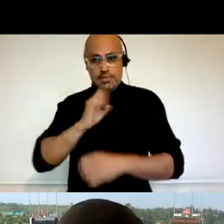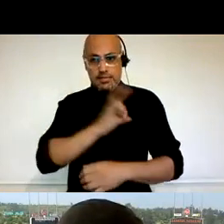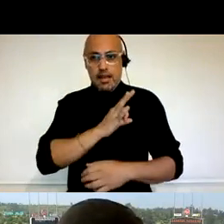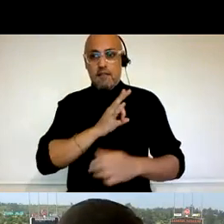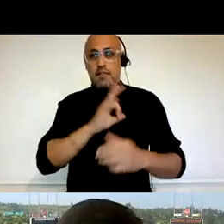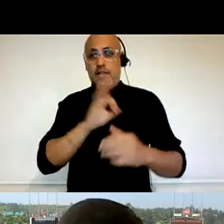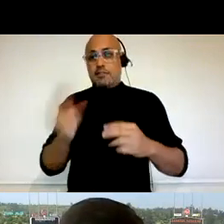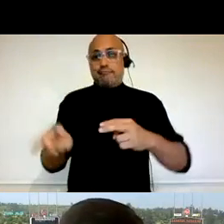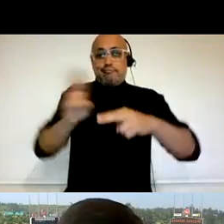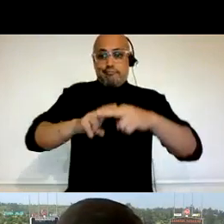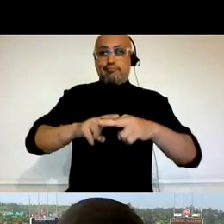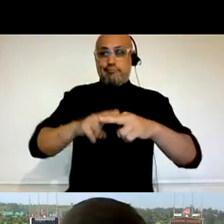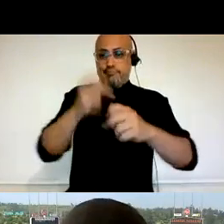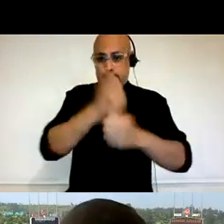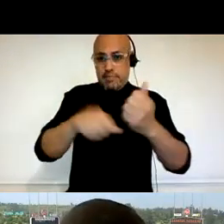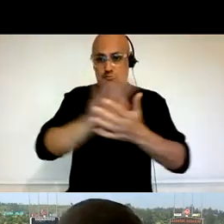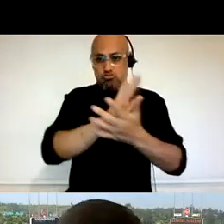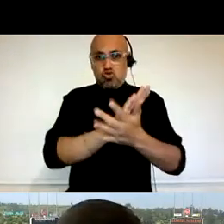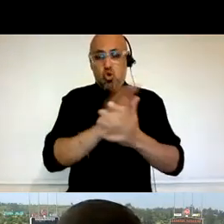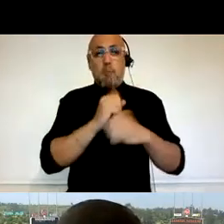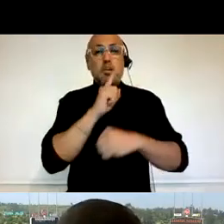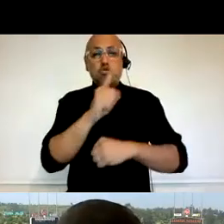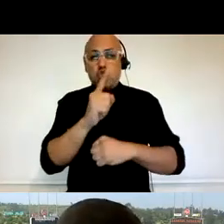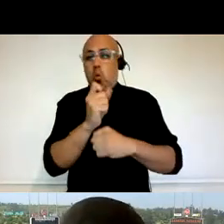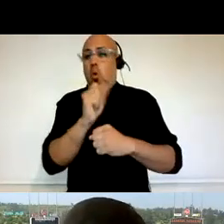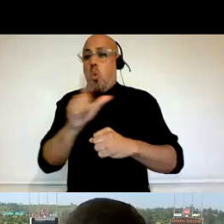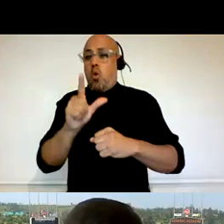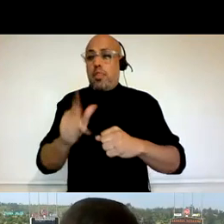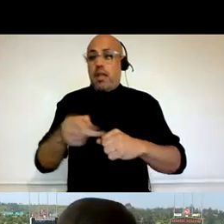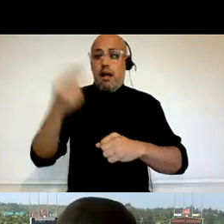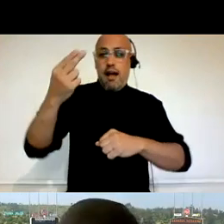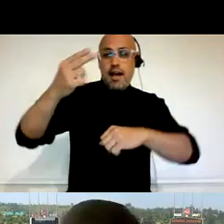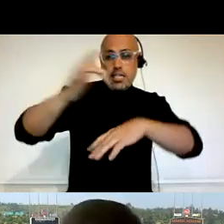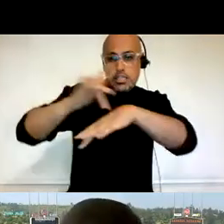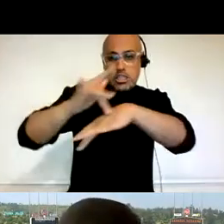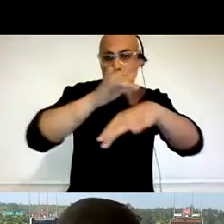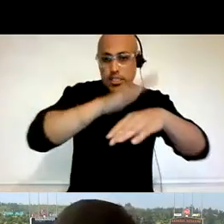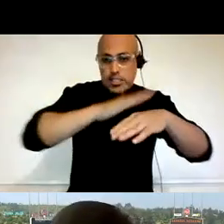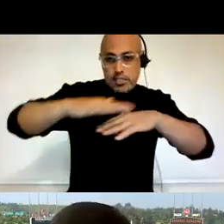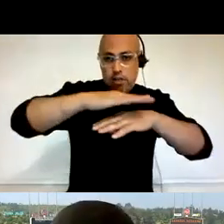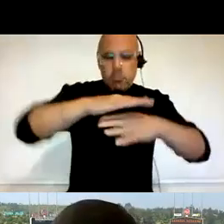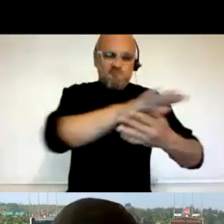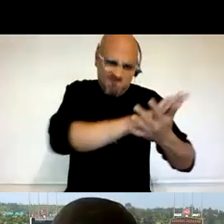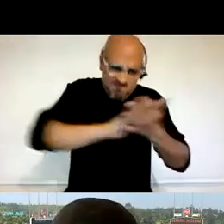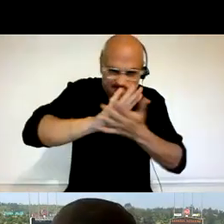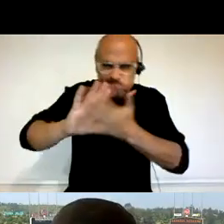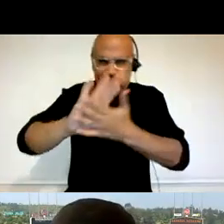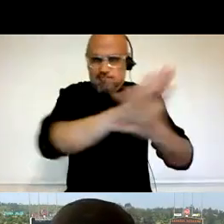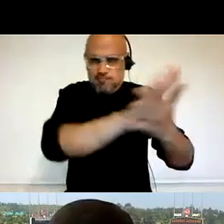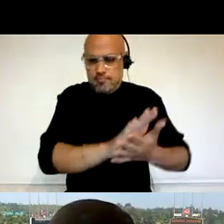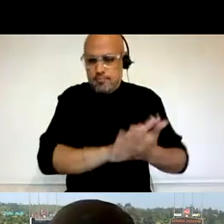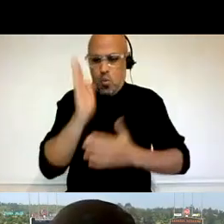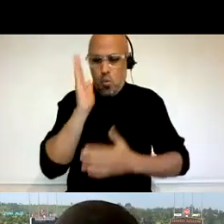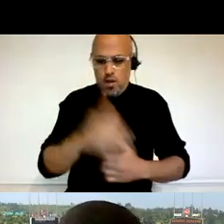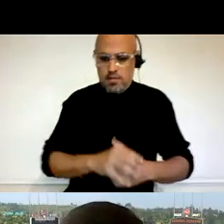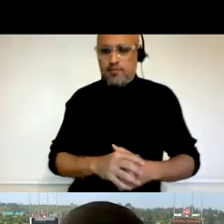to have at each school to make sure that we're touching all the high touch areas and that they get wiped down. High touch is in, you know, doorknobs,